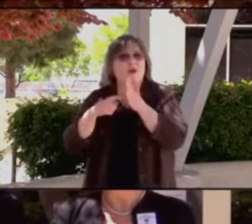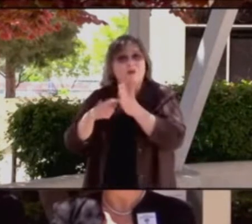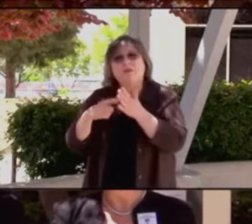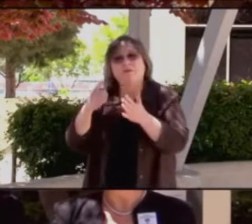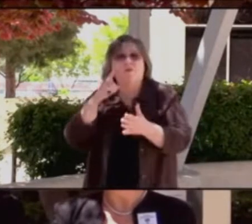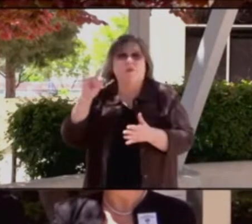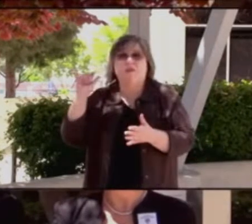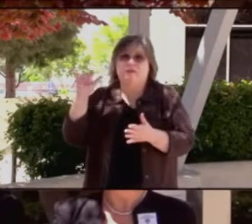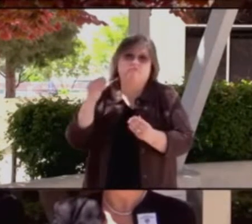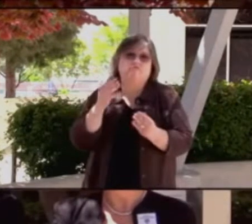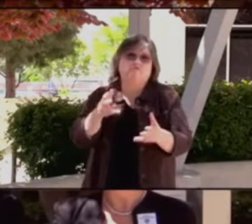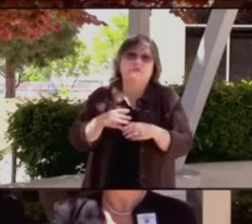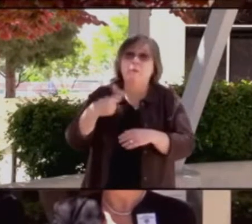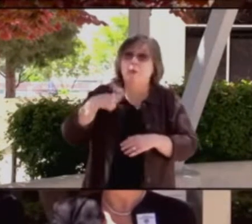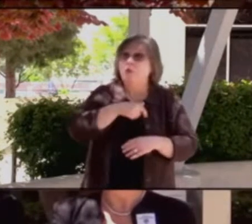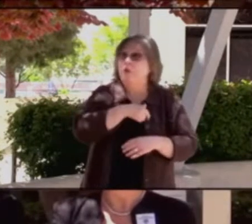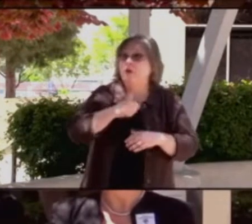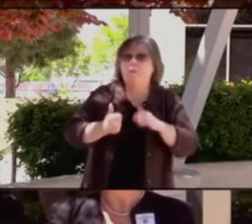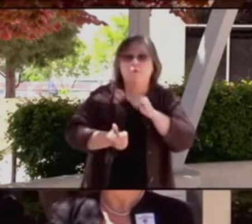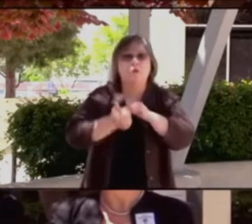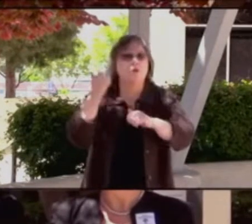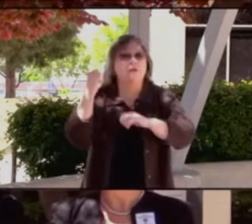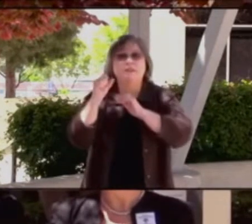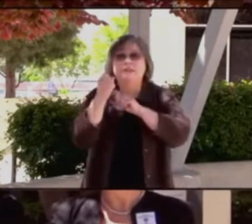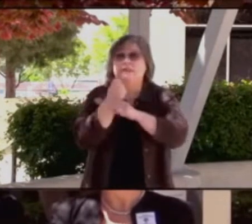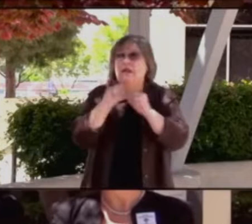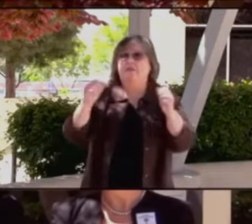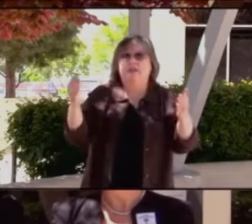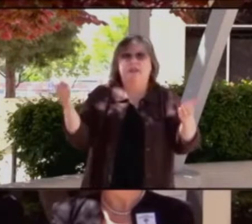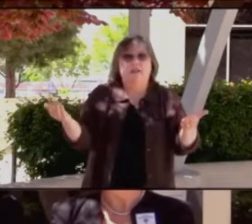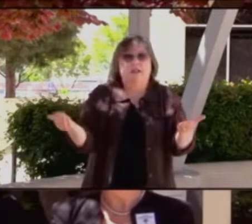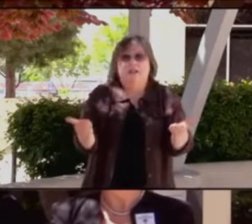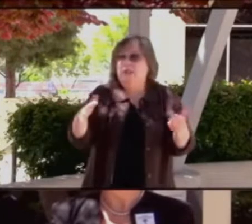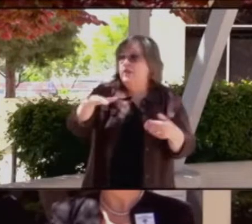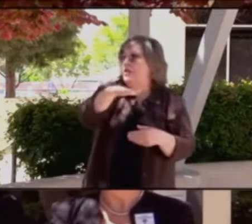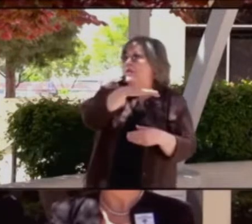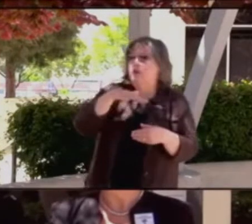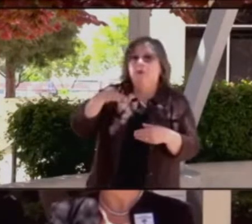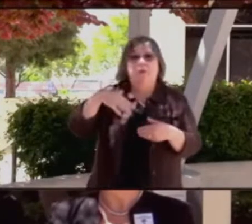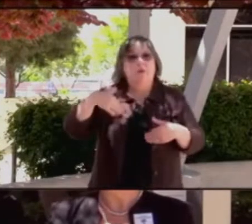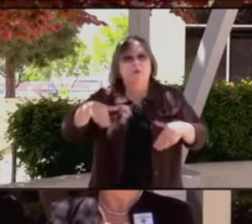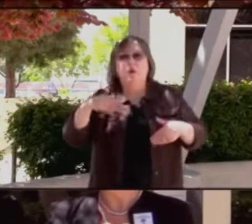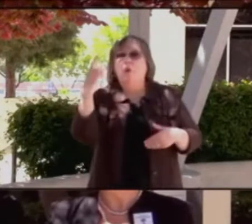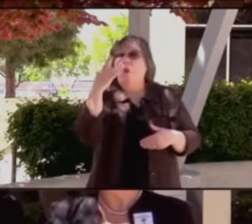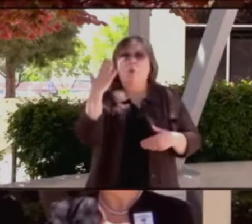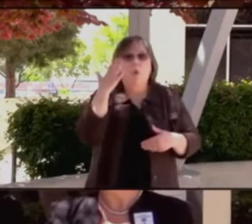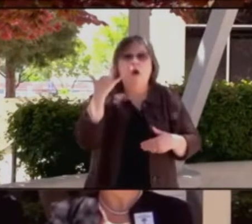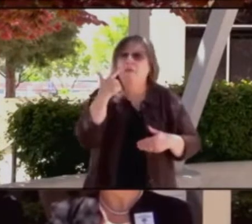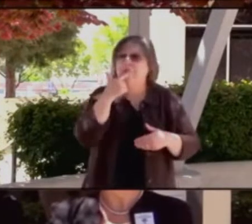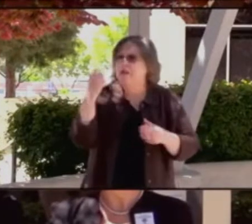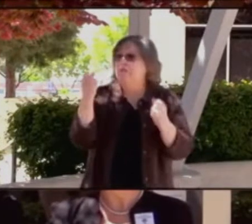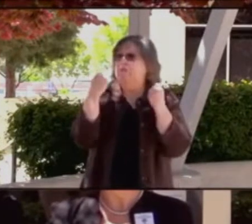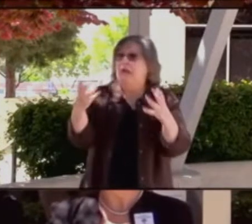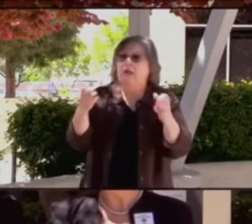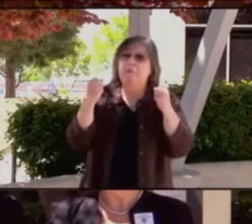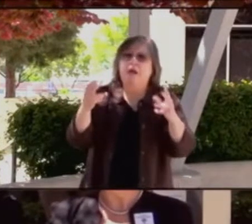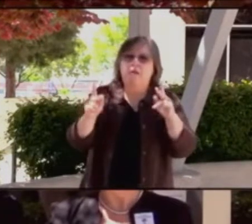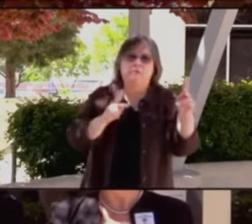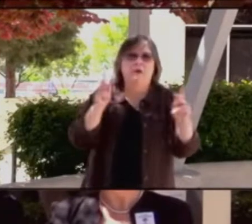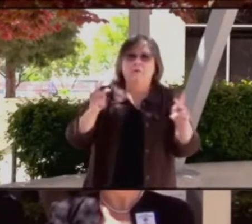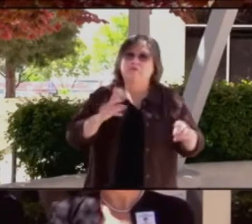community is vaccinated. But if you haven't yet gotten your shot, There's no better time than right